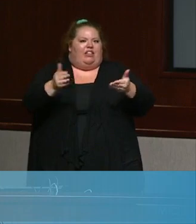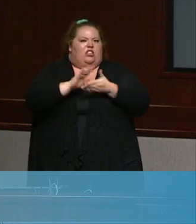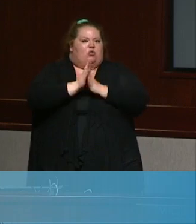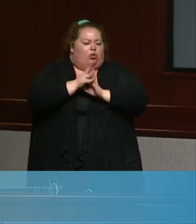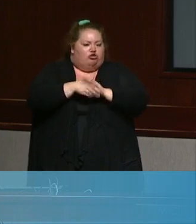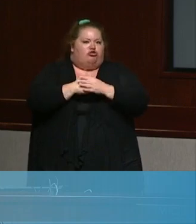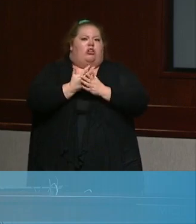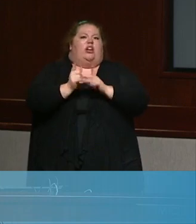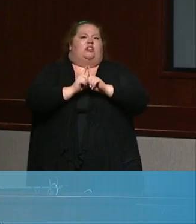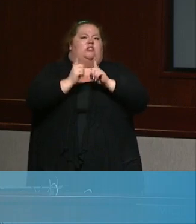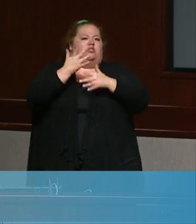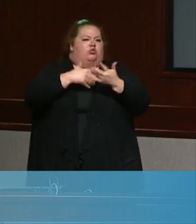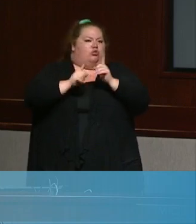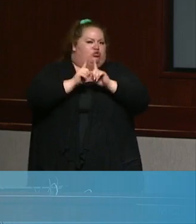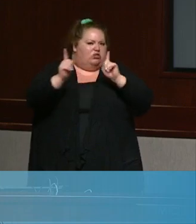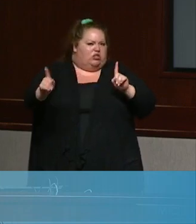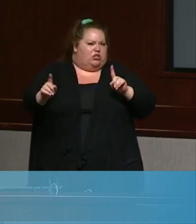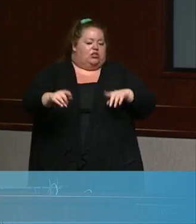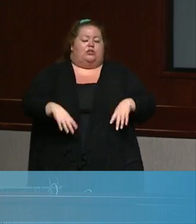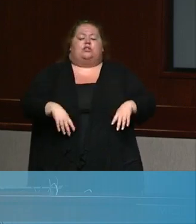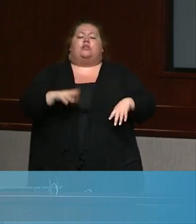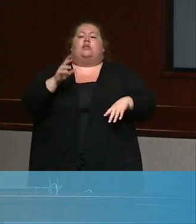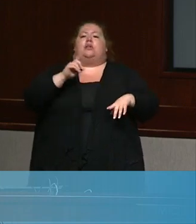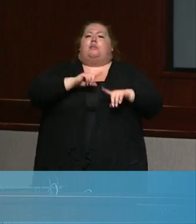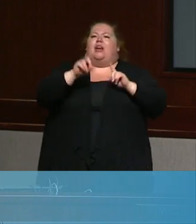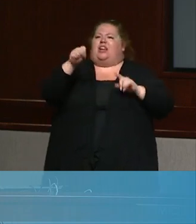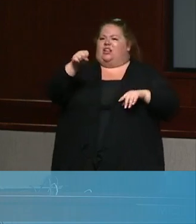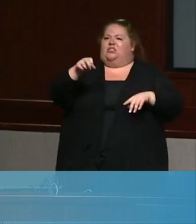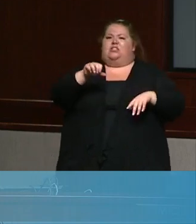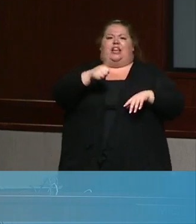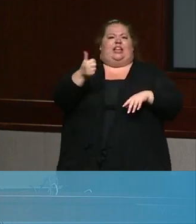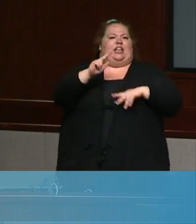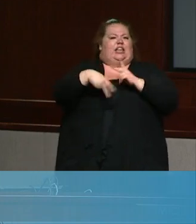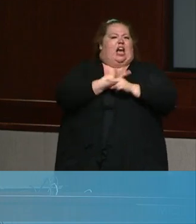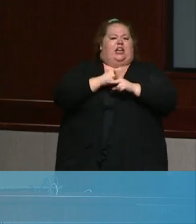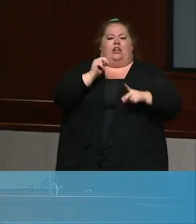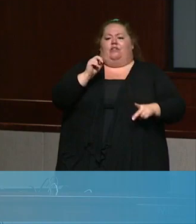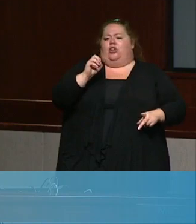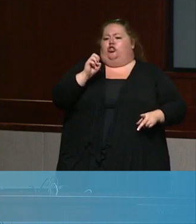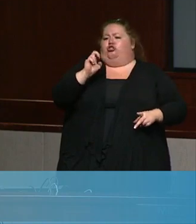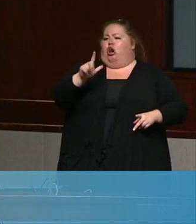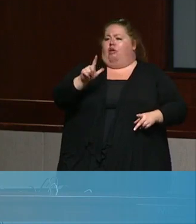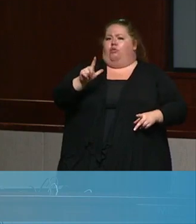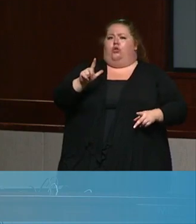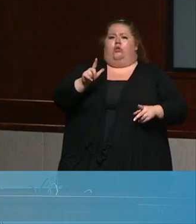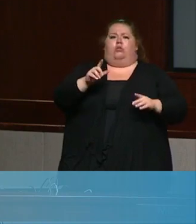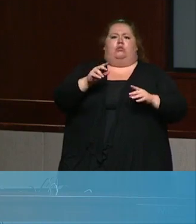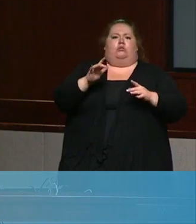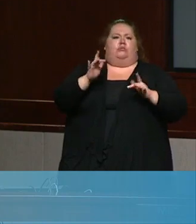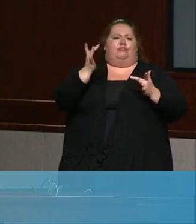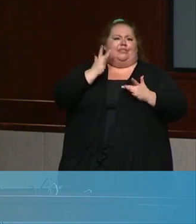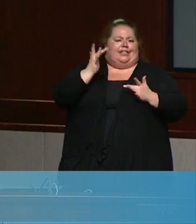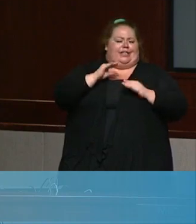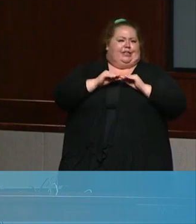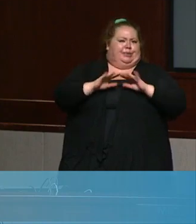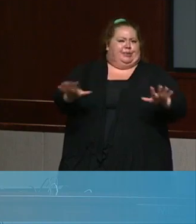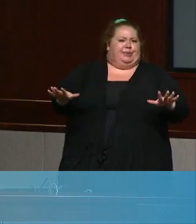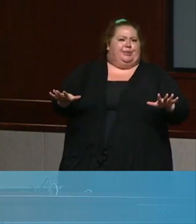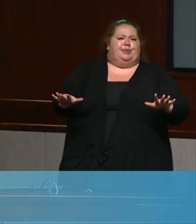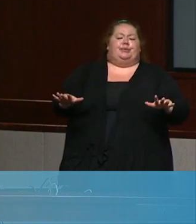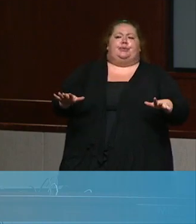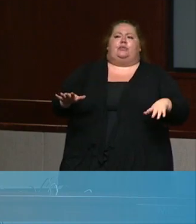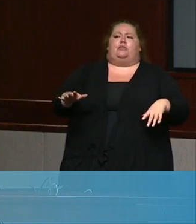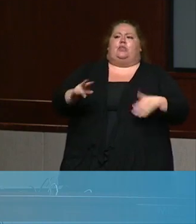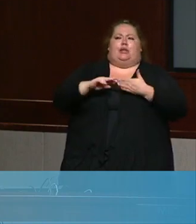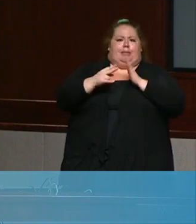any kind of novel pathogen, what that basically means is if that means that nobody is immune to it, nobody's been exposed to it in the past,